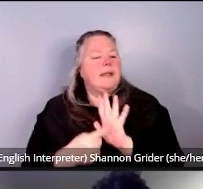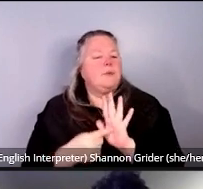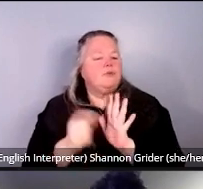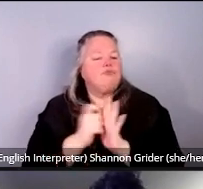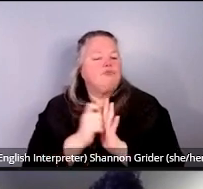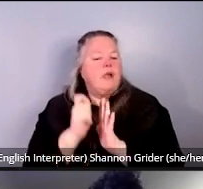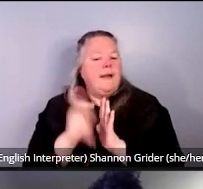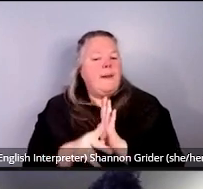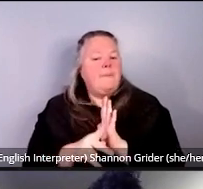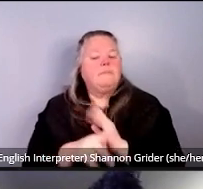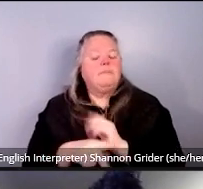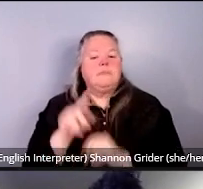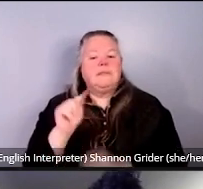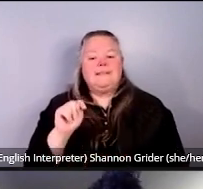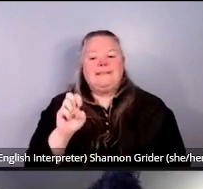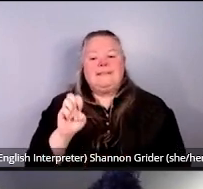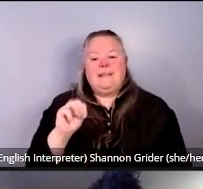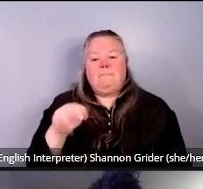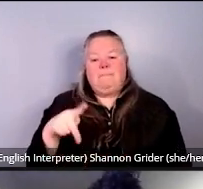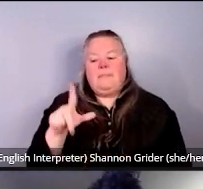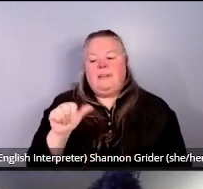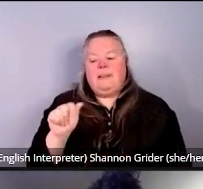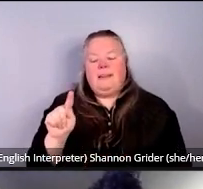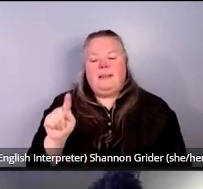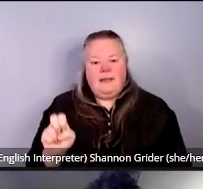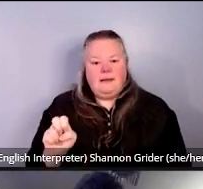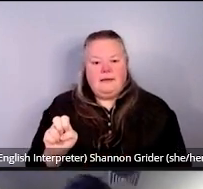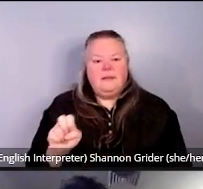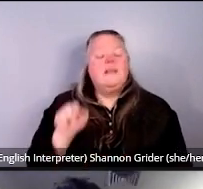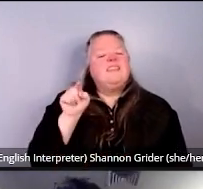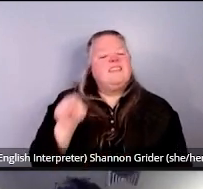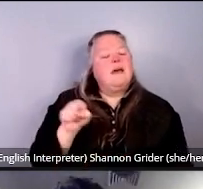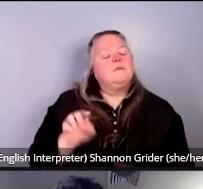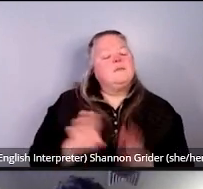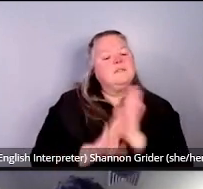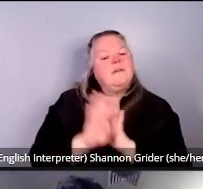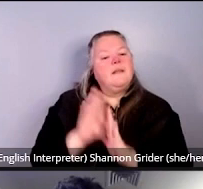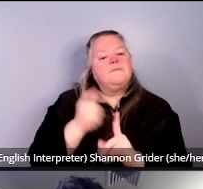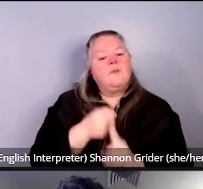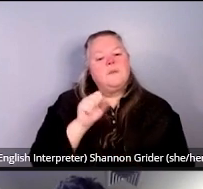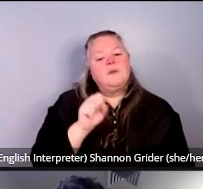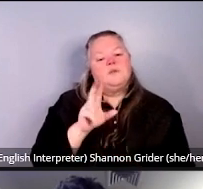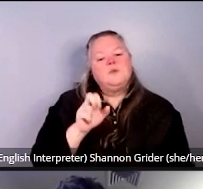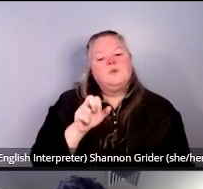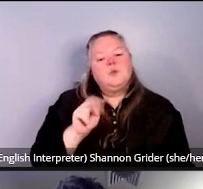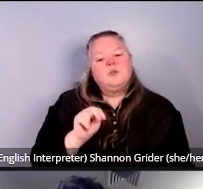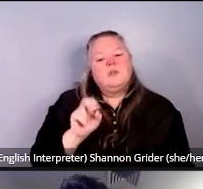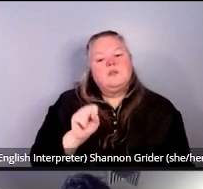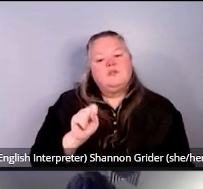that Susan Strange had sort of developed as